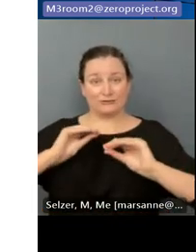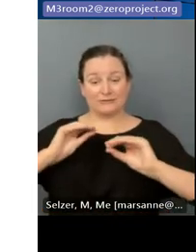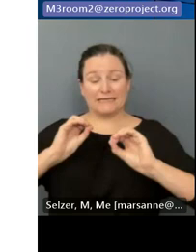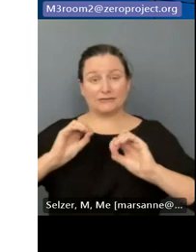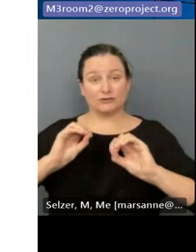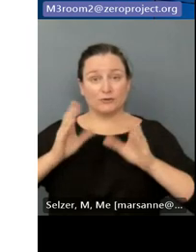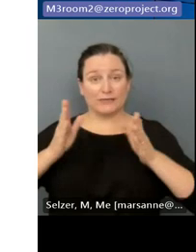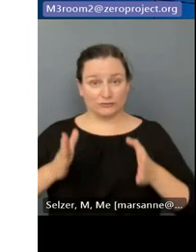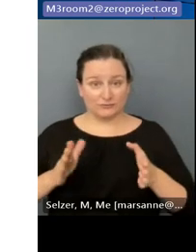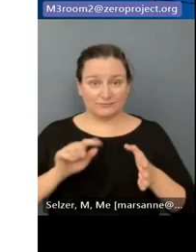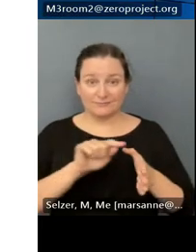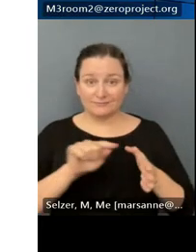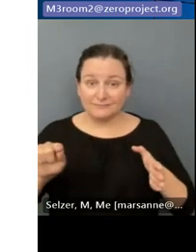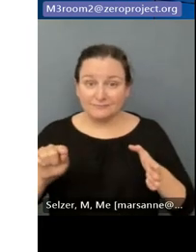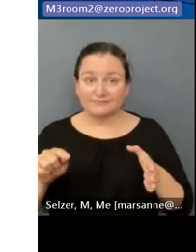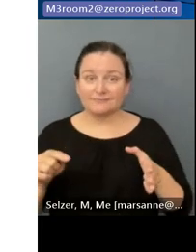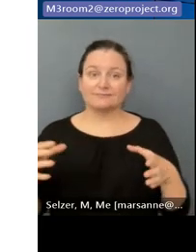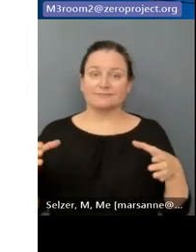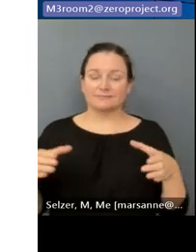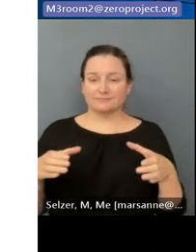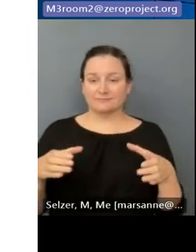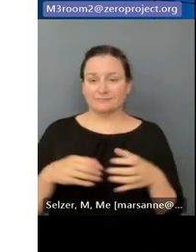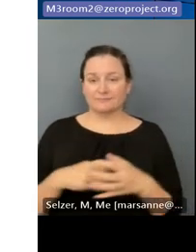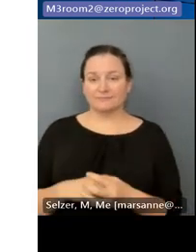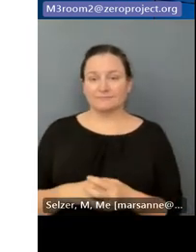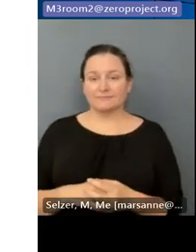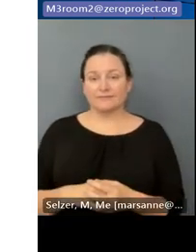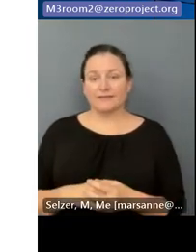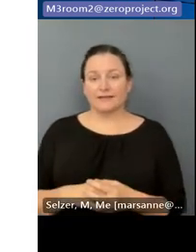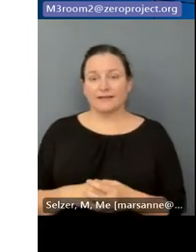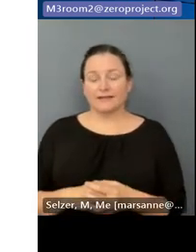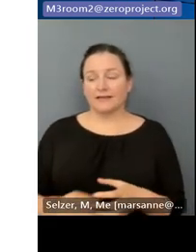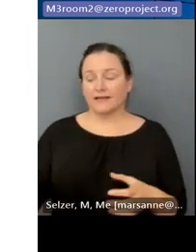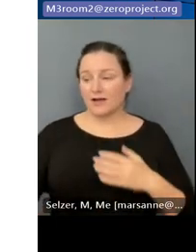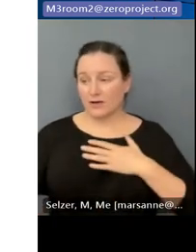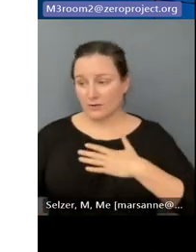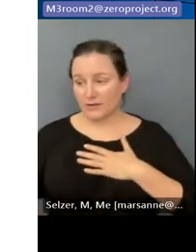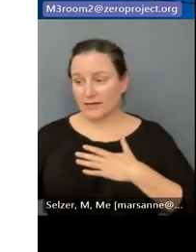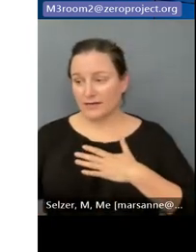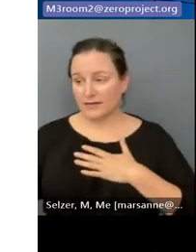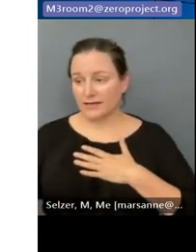João Clemente because we are,